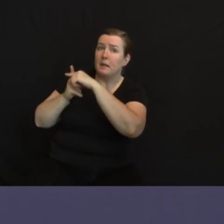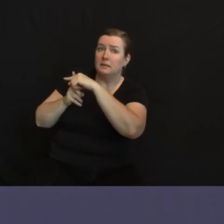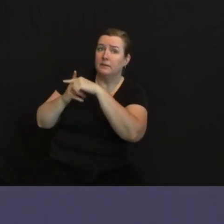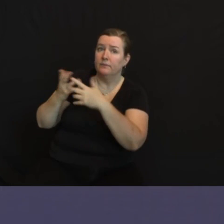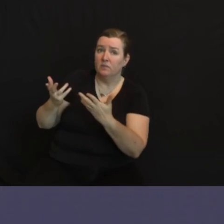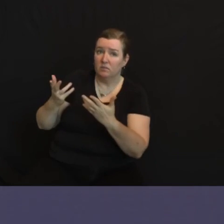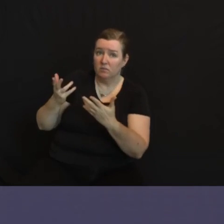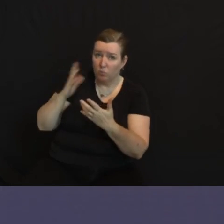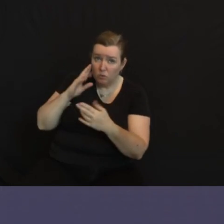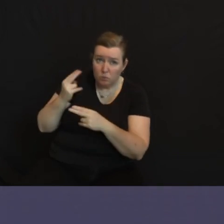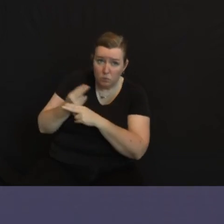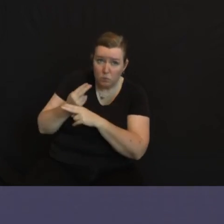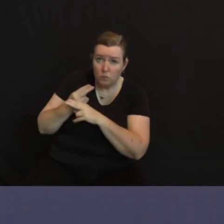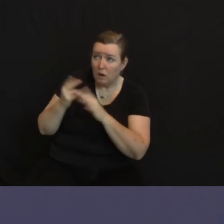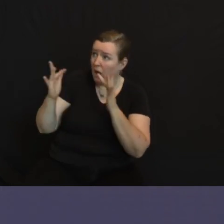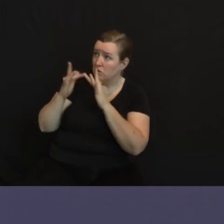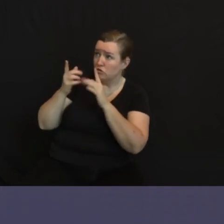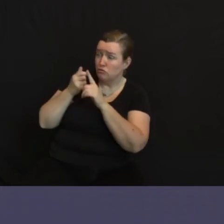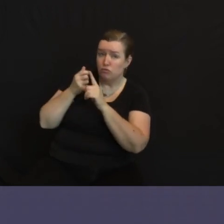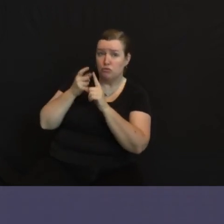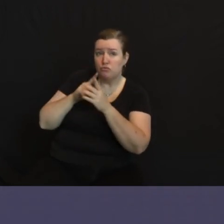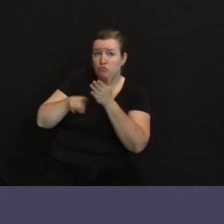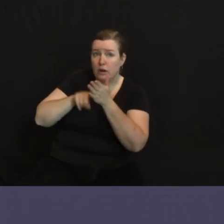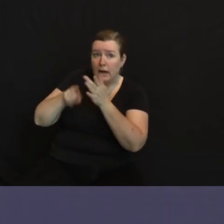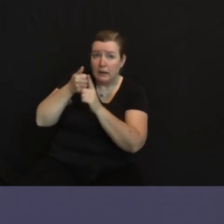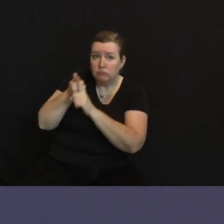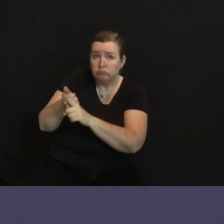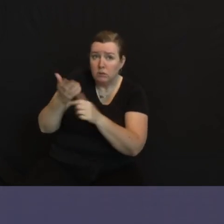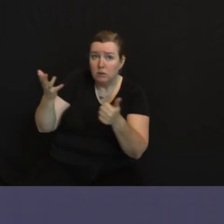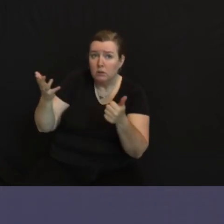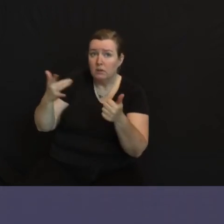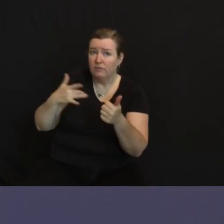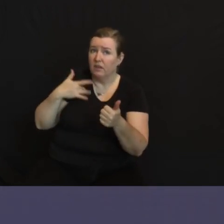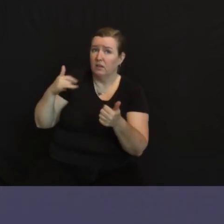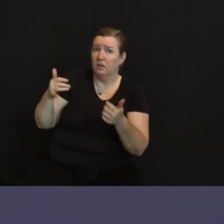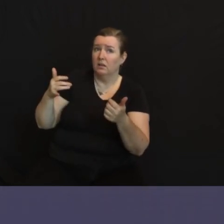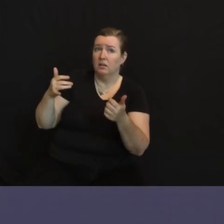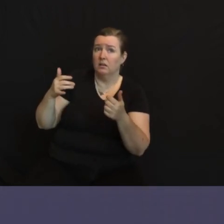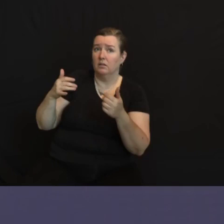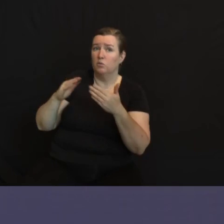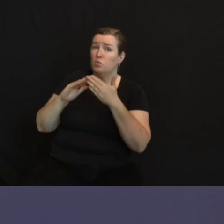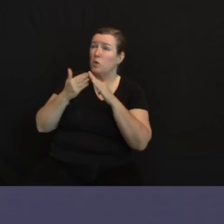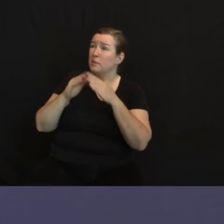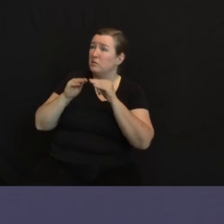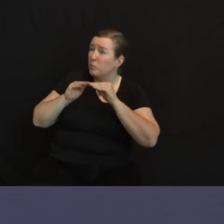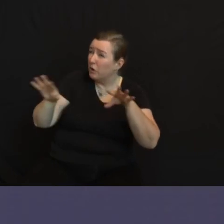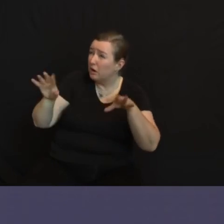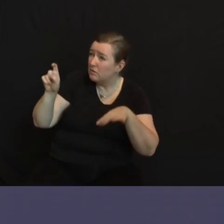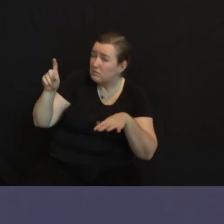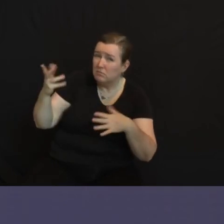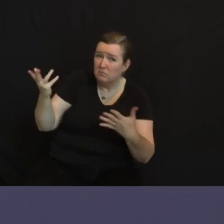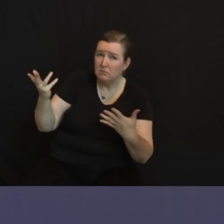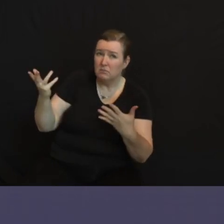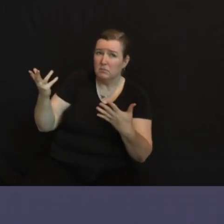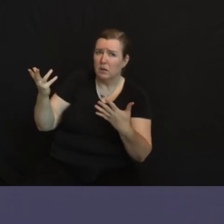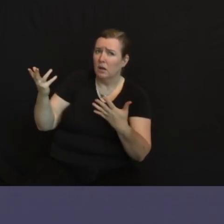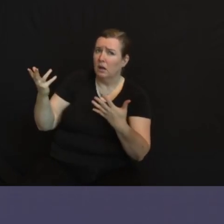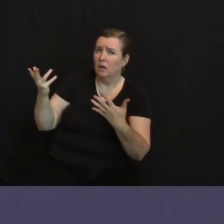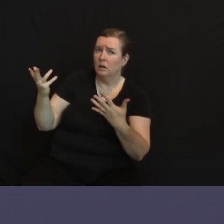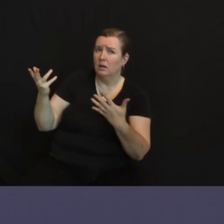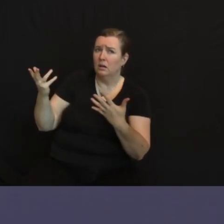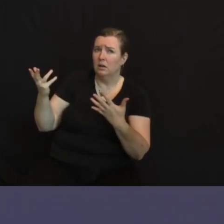clusters, or are we in full-bore community spread? I think, Commissioner, you said there is no community spread. What are the